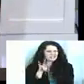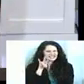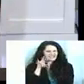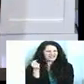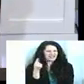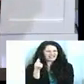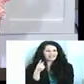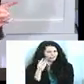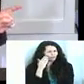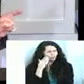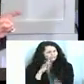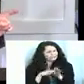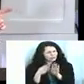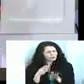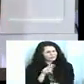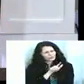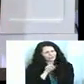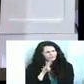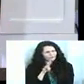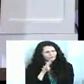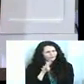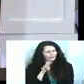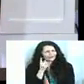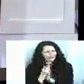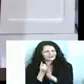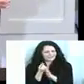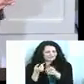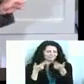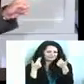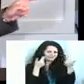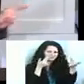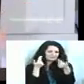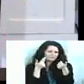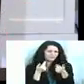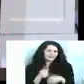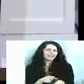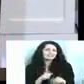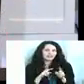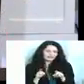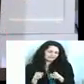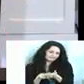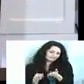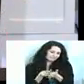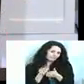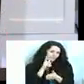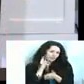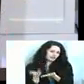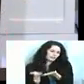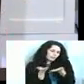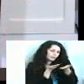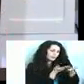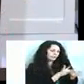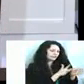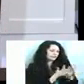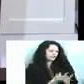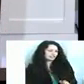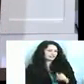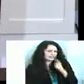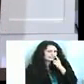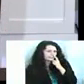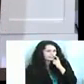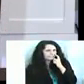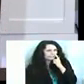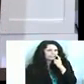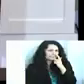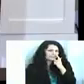open 24 hours. And they'd gone off to go and buy lunch so that they would bring it back to Jesus. So